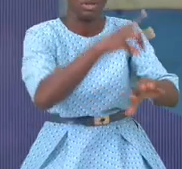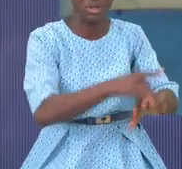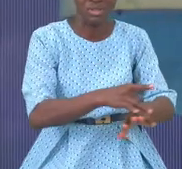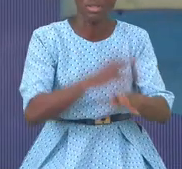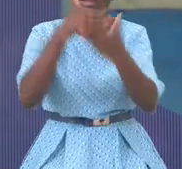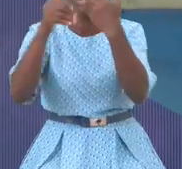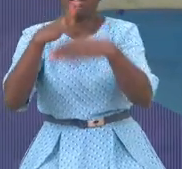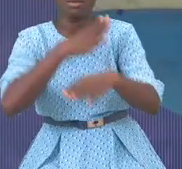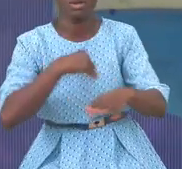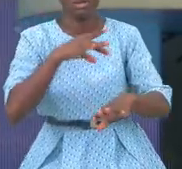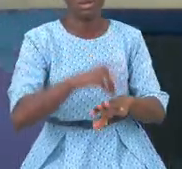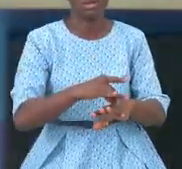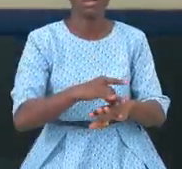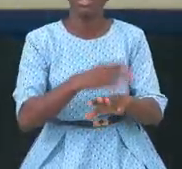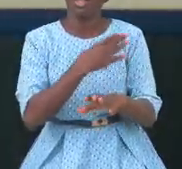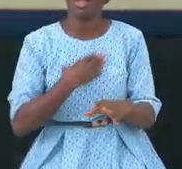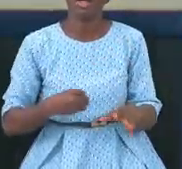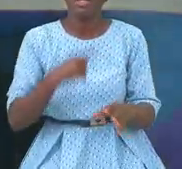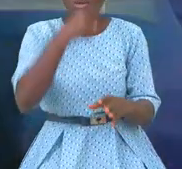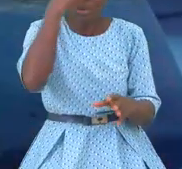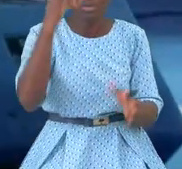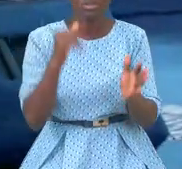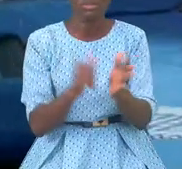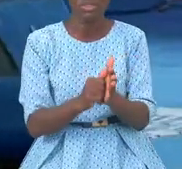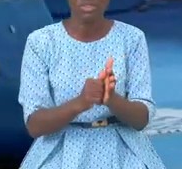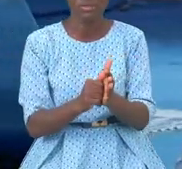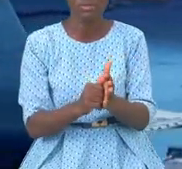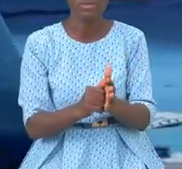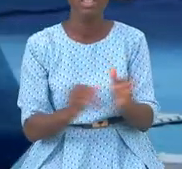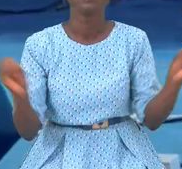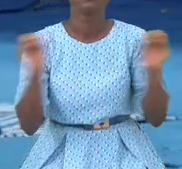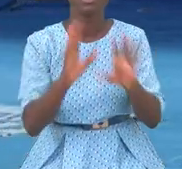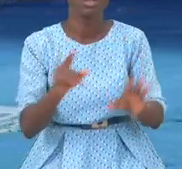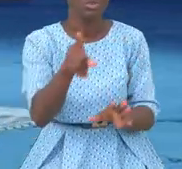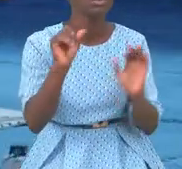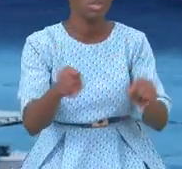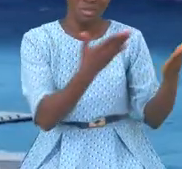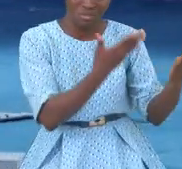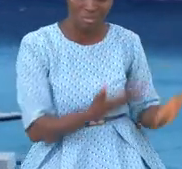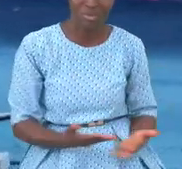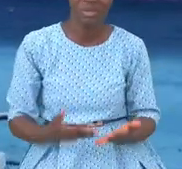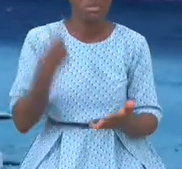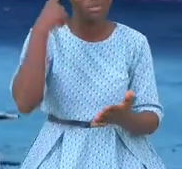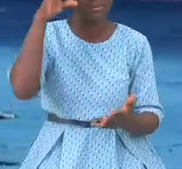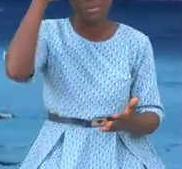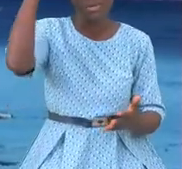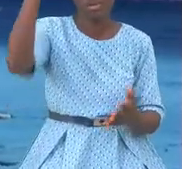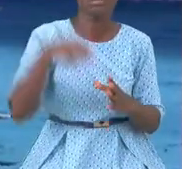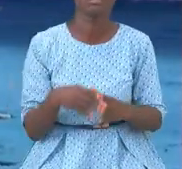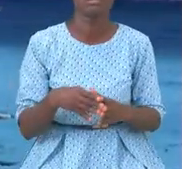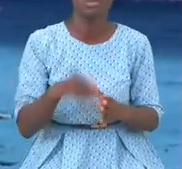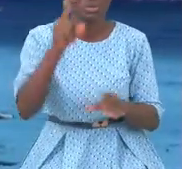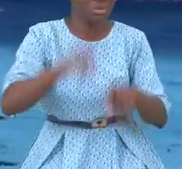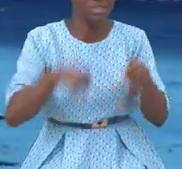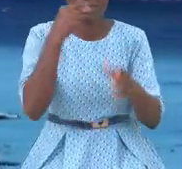there's nothing you can bring and say, Jesus, look at me. I come to give you naira. Naira does not have